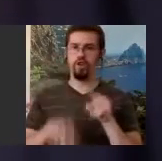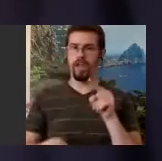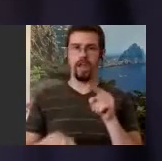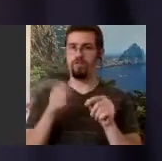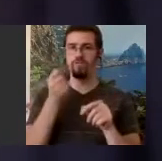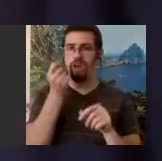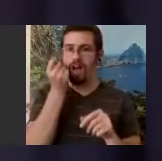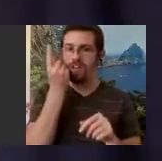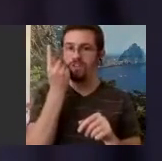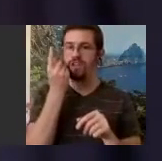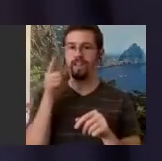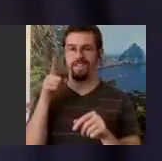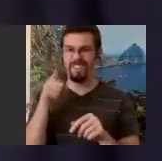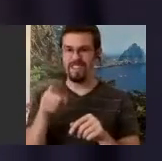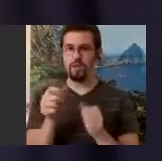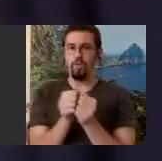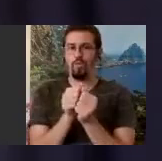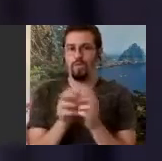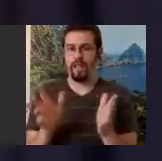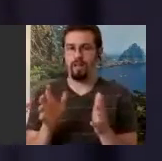specific instructions.